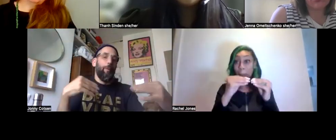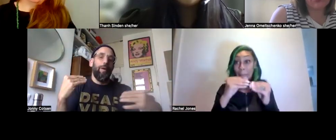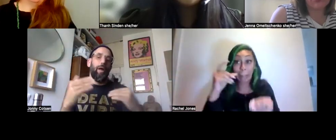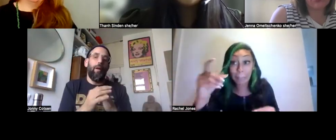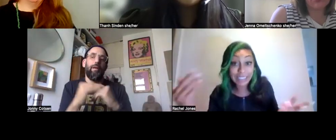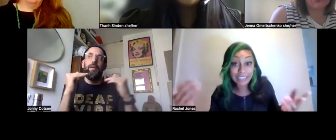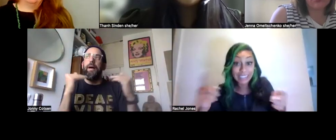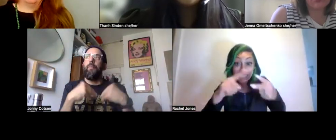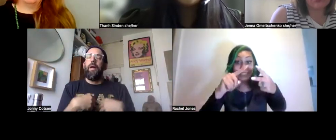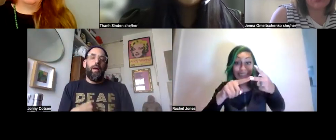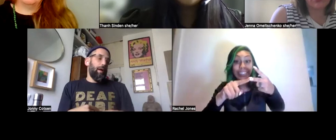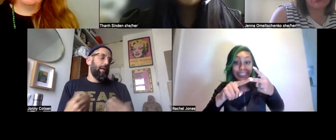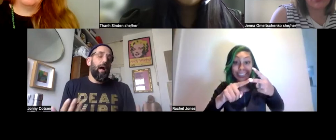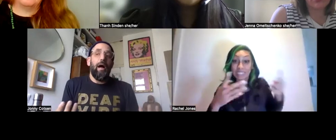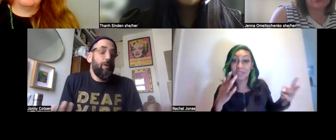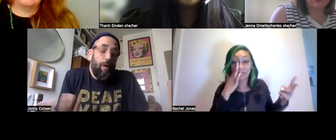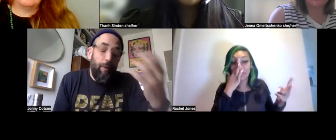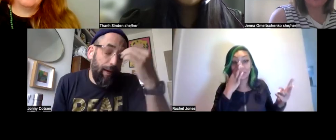So,